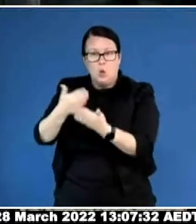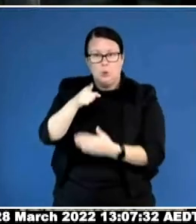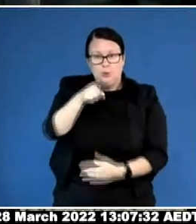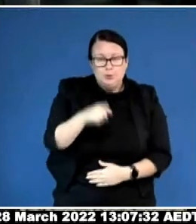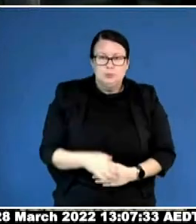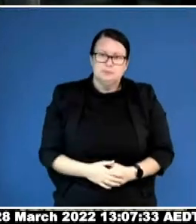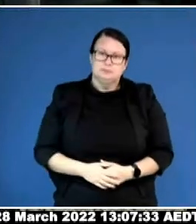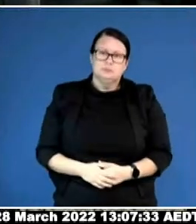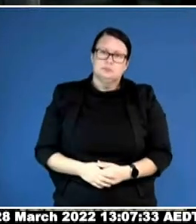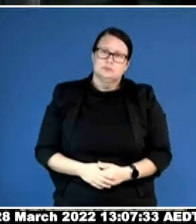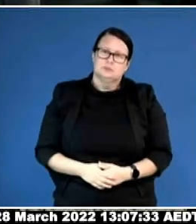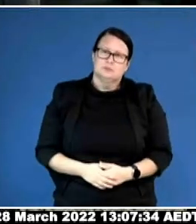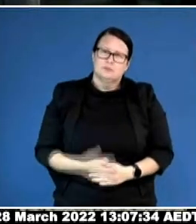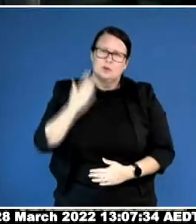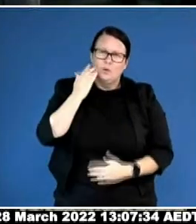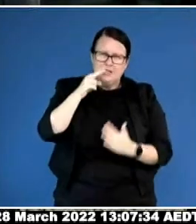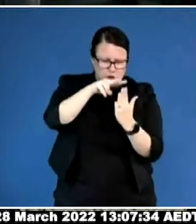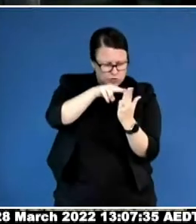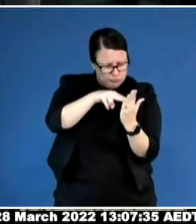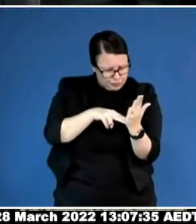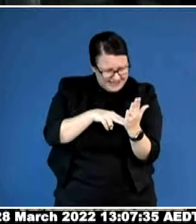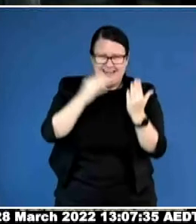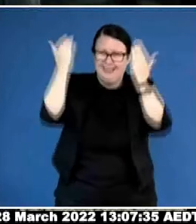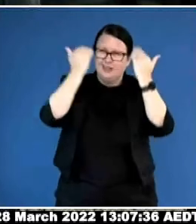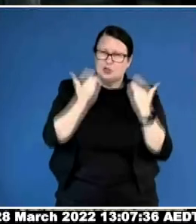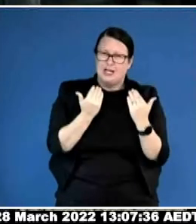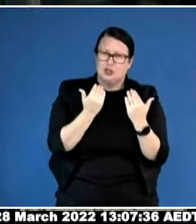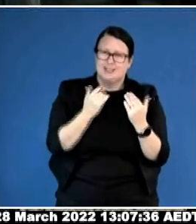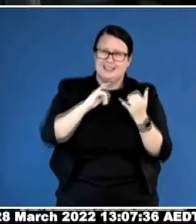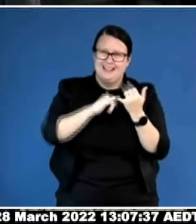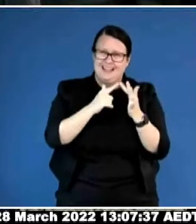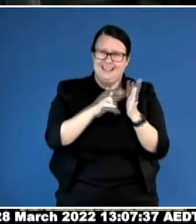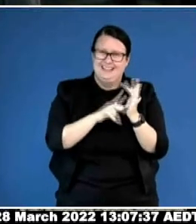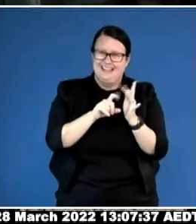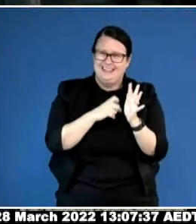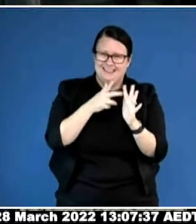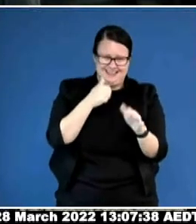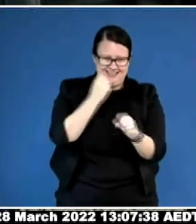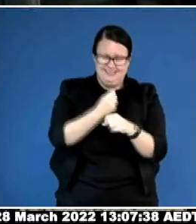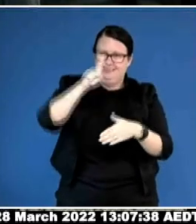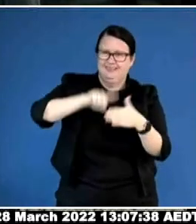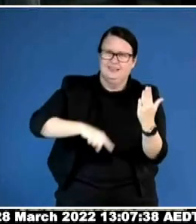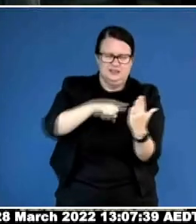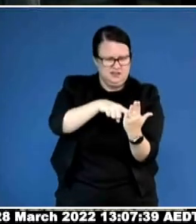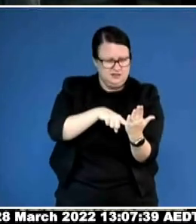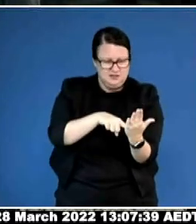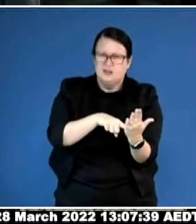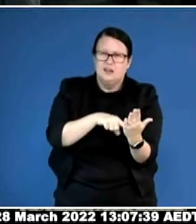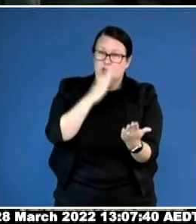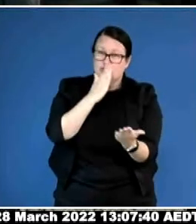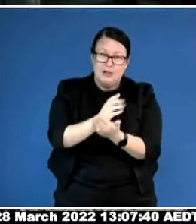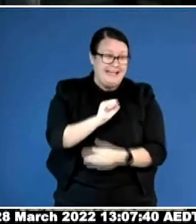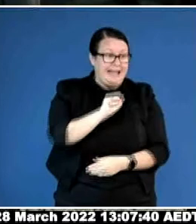When you read those remarks on sentencing, there's no acknowledgement or realising that it's your ex's violence that was